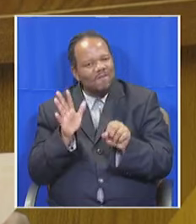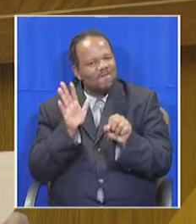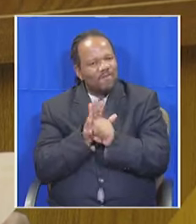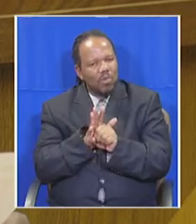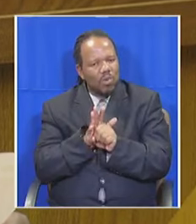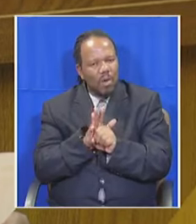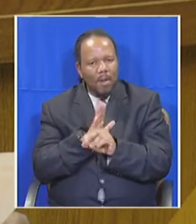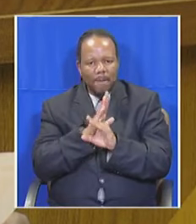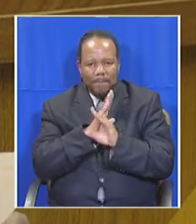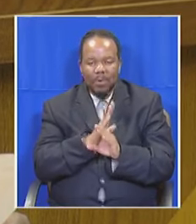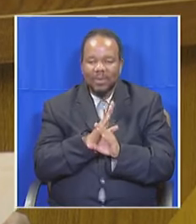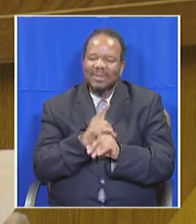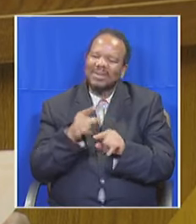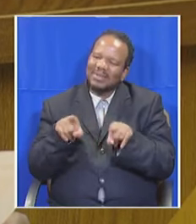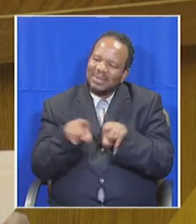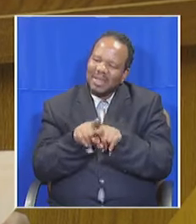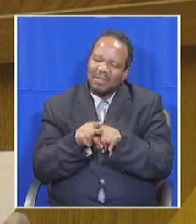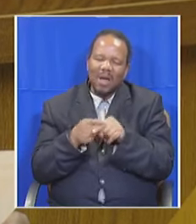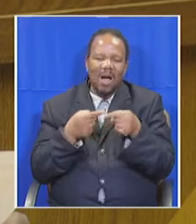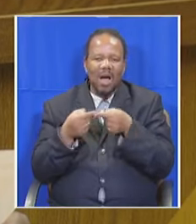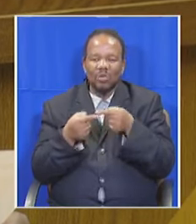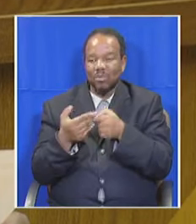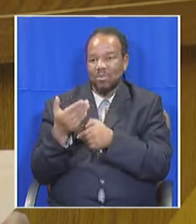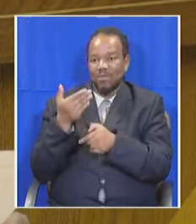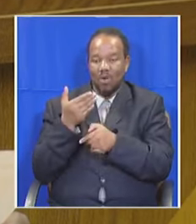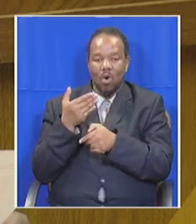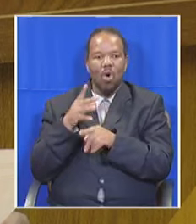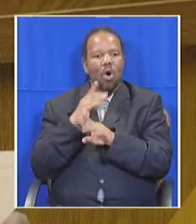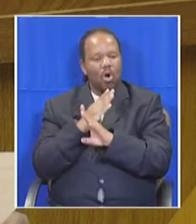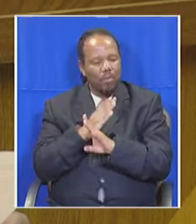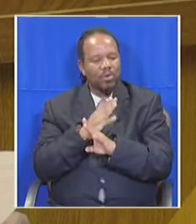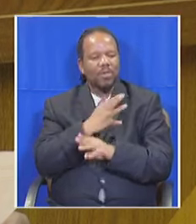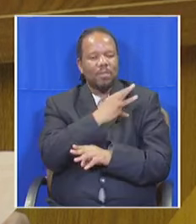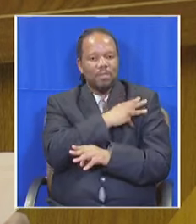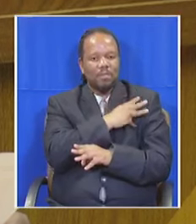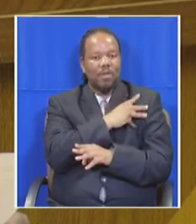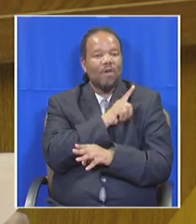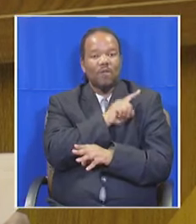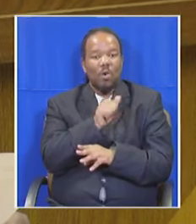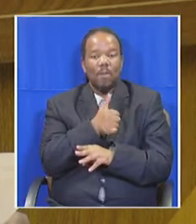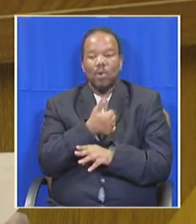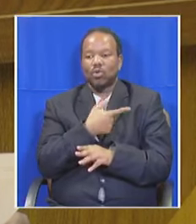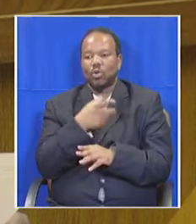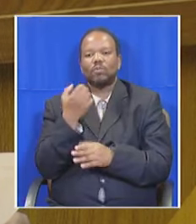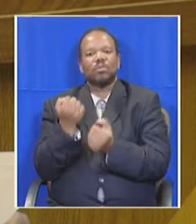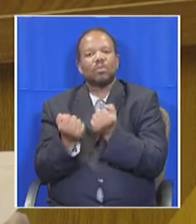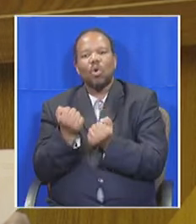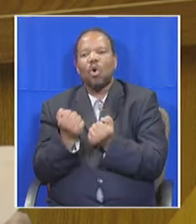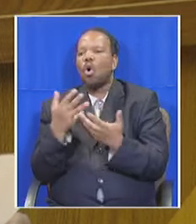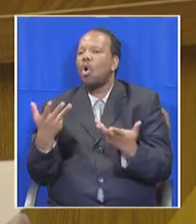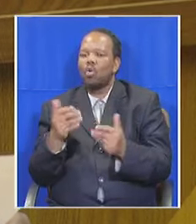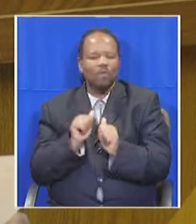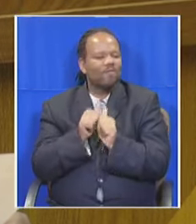we argued before, the bill protects employees against civil claims for each of contracts or duties